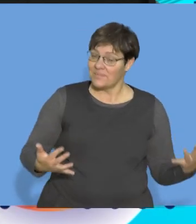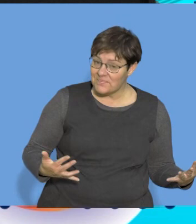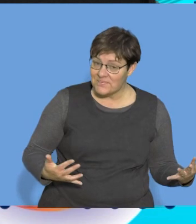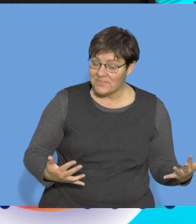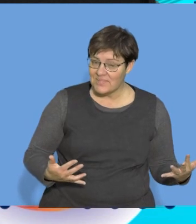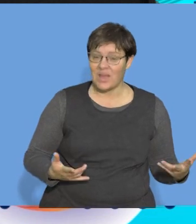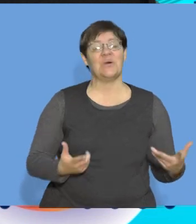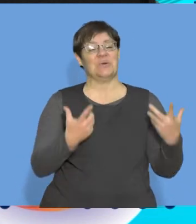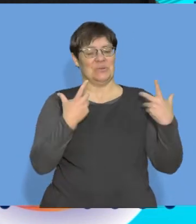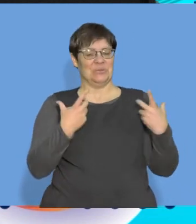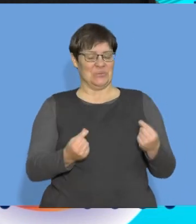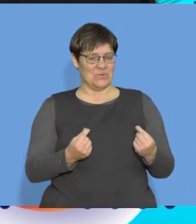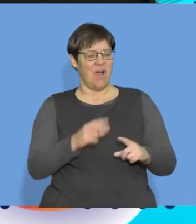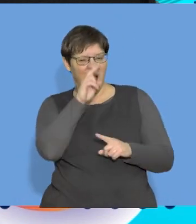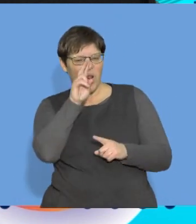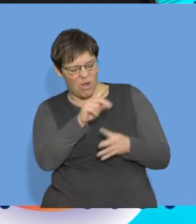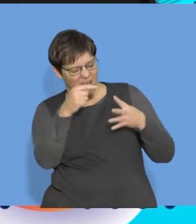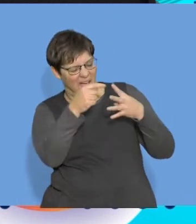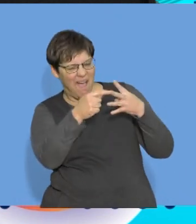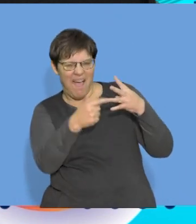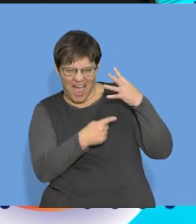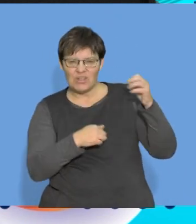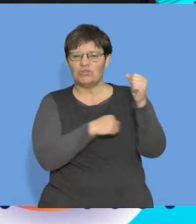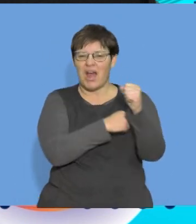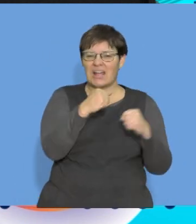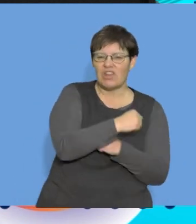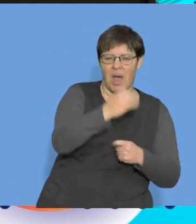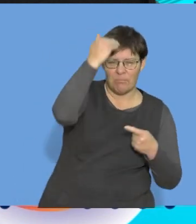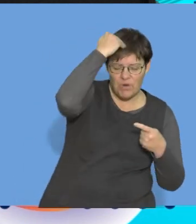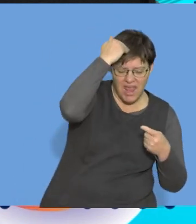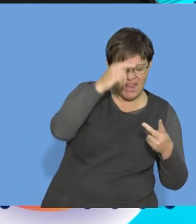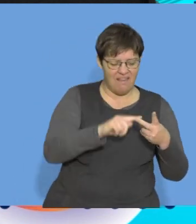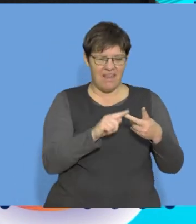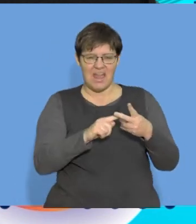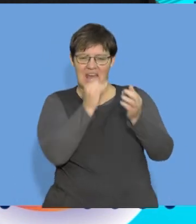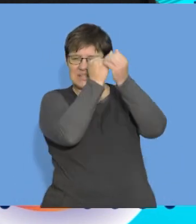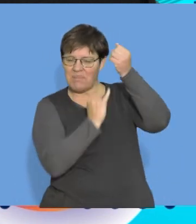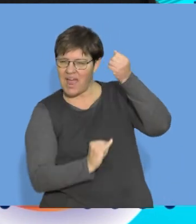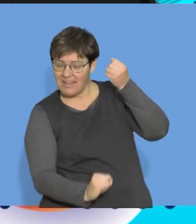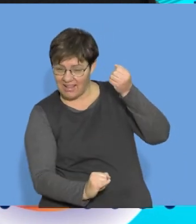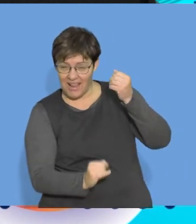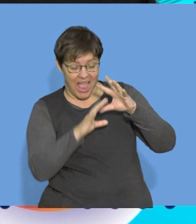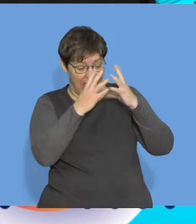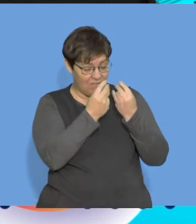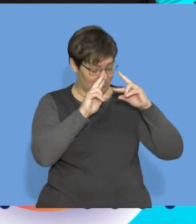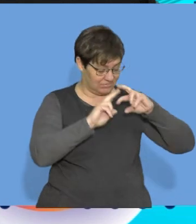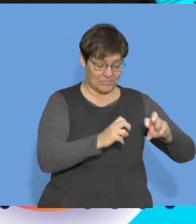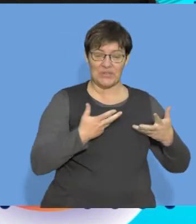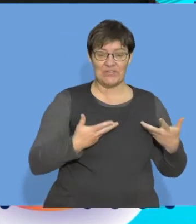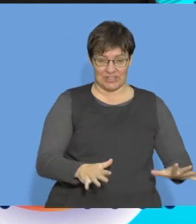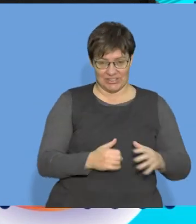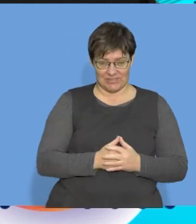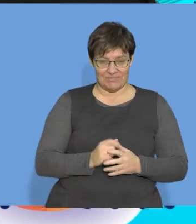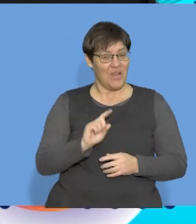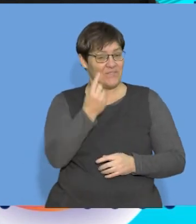Guys, we did look at the structure and function of the brain and the spinal cord and everything. For